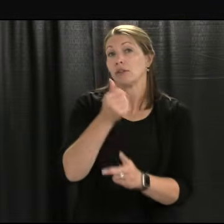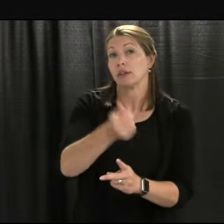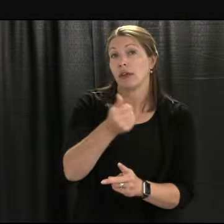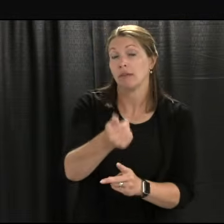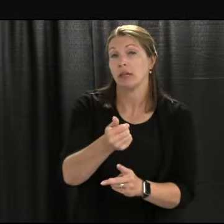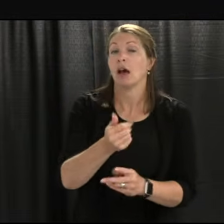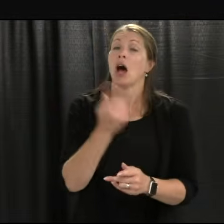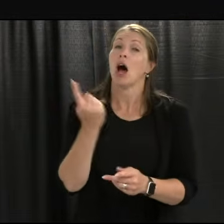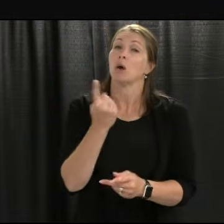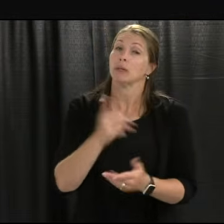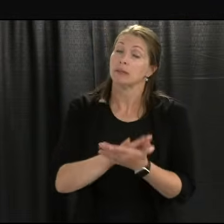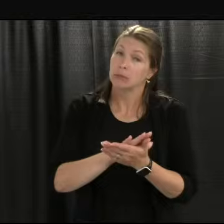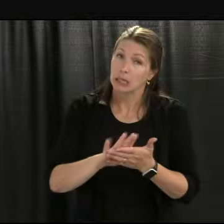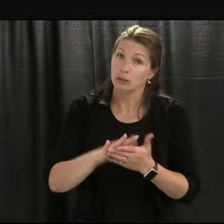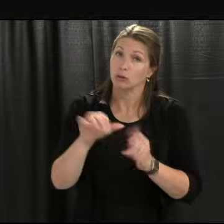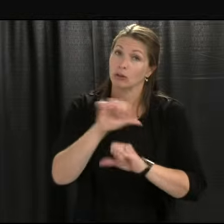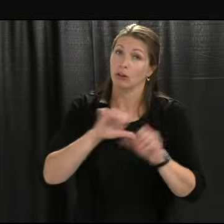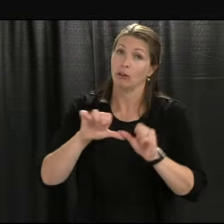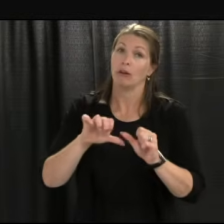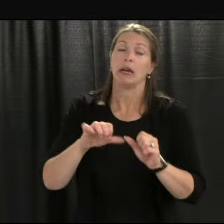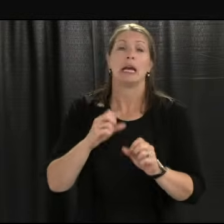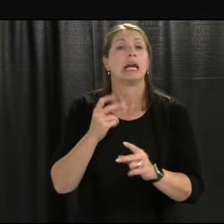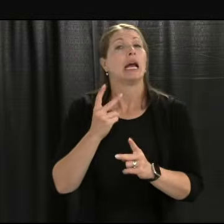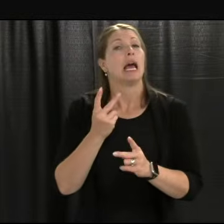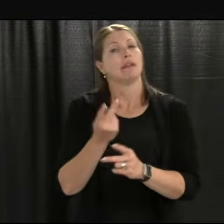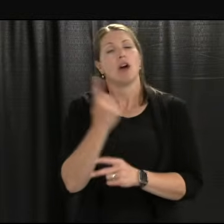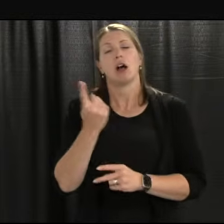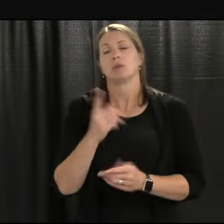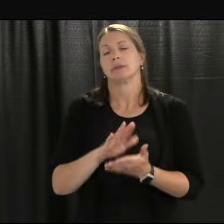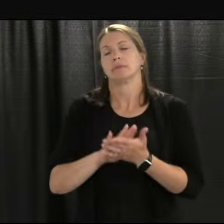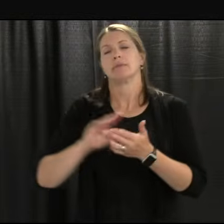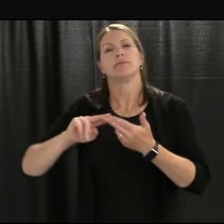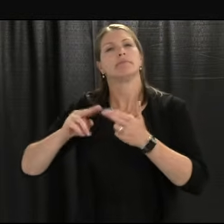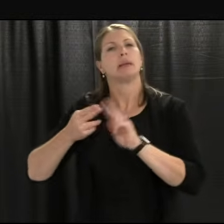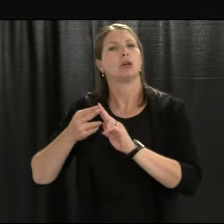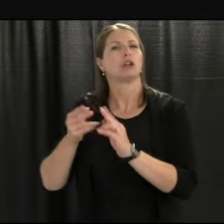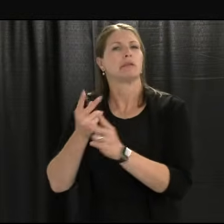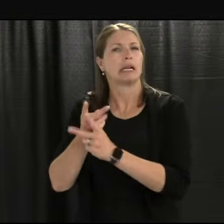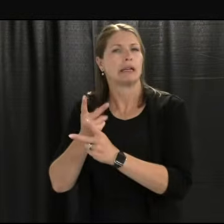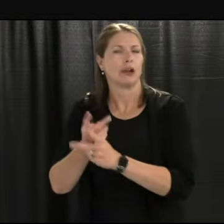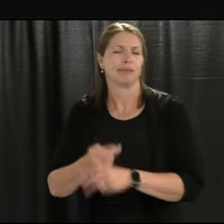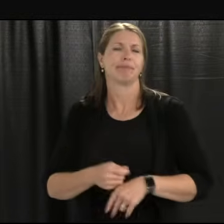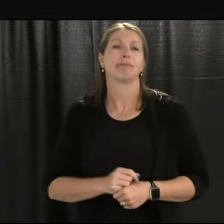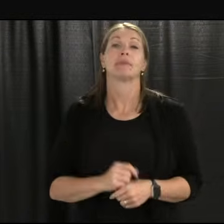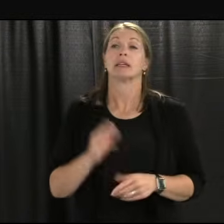and be kind. Thank you very much, Premier. Thank you, Minister Haggie. Minister Dempster.